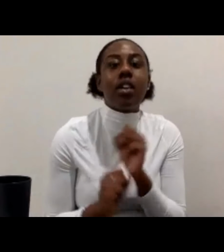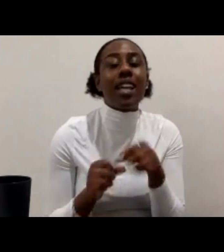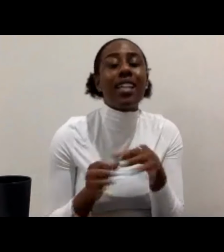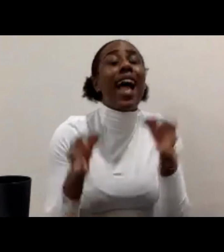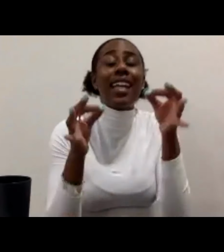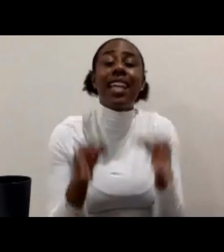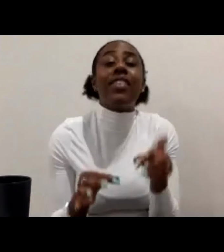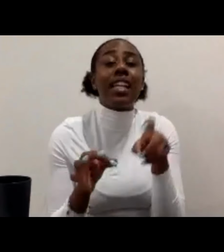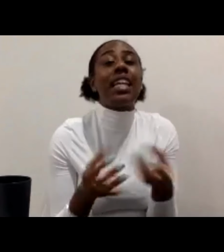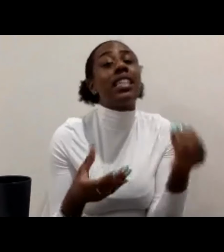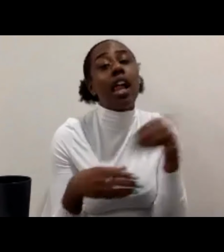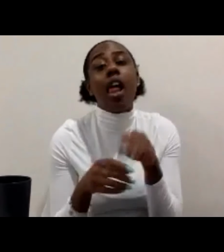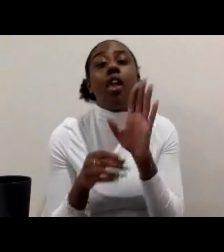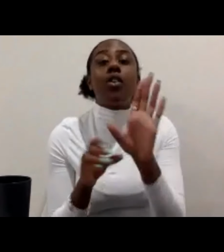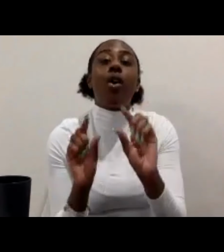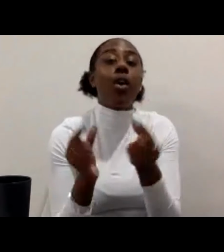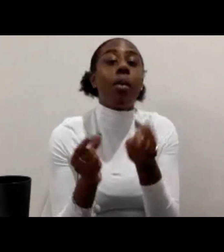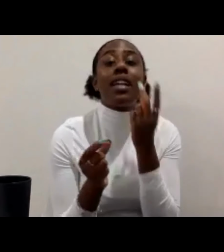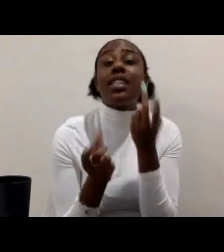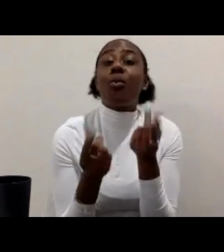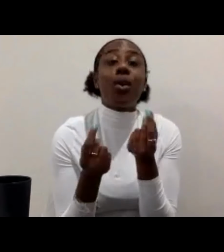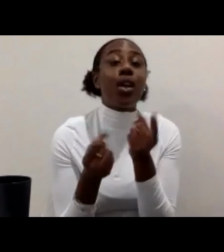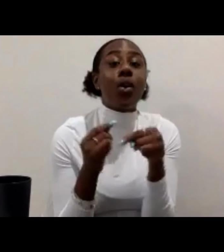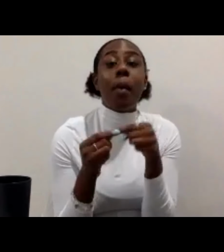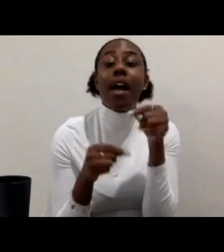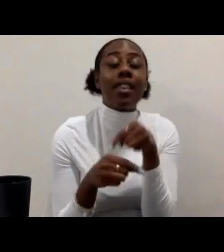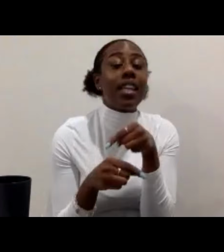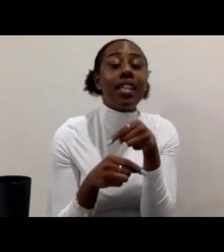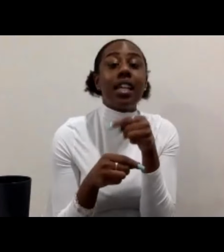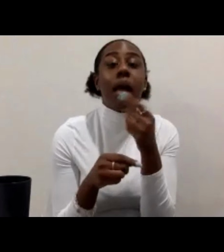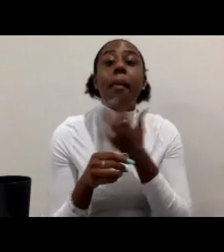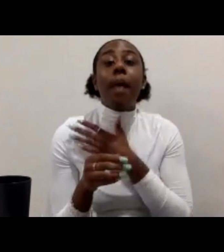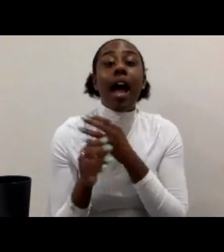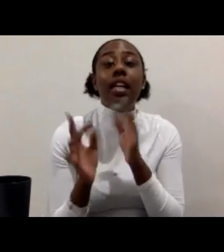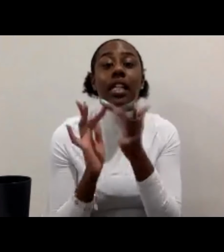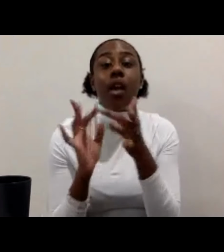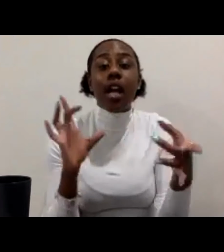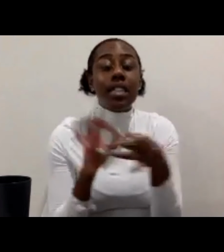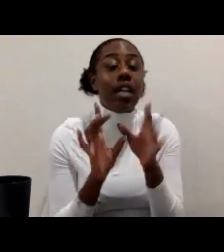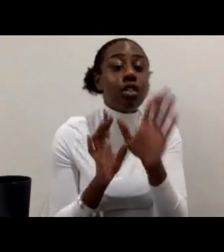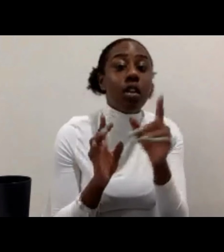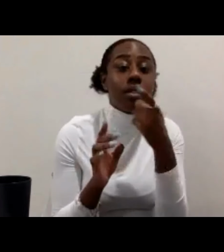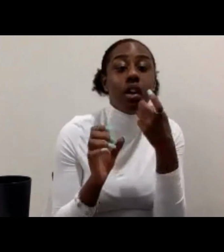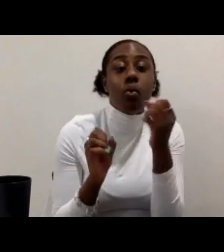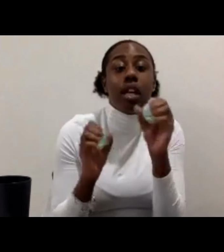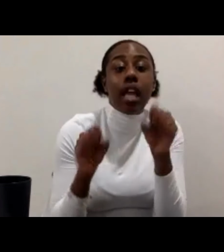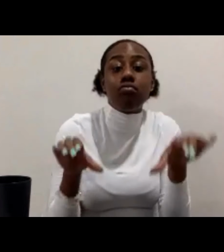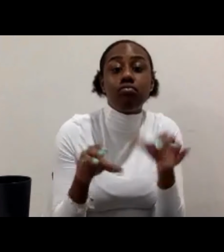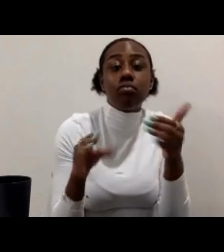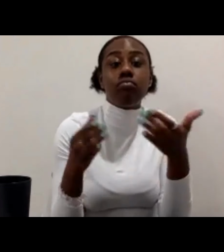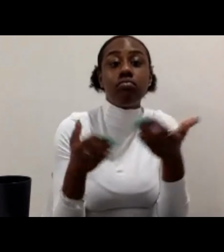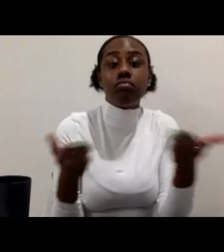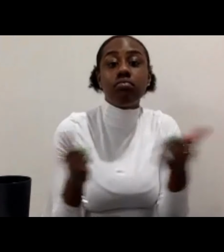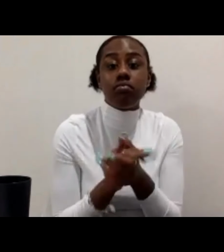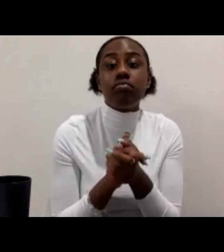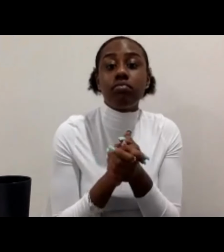plug in and see what we can do about getting my network attached so we can get this work done. For sure.